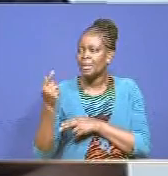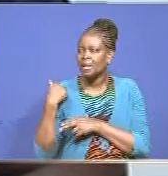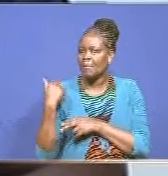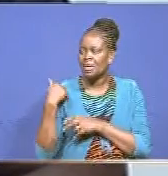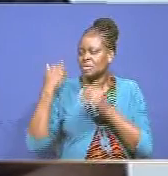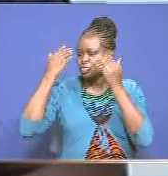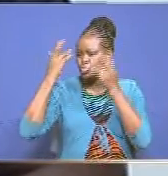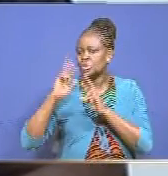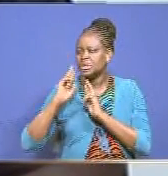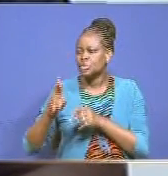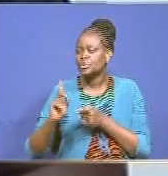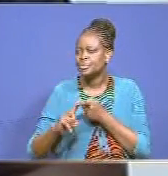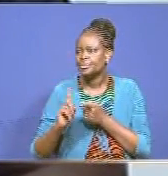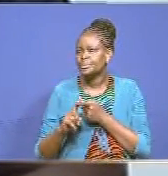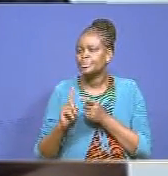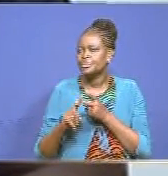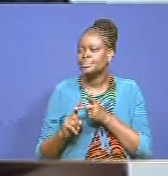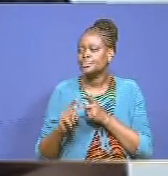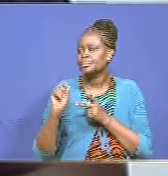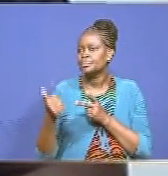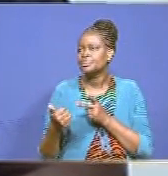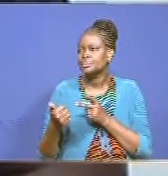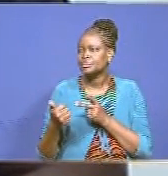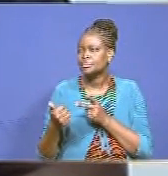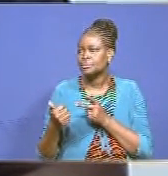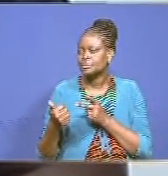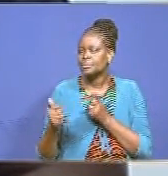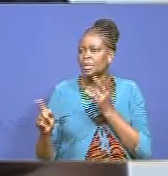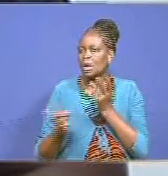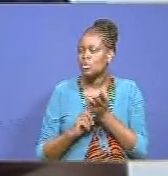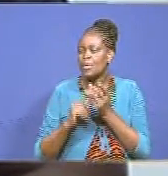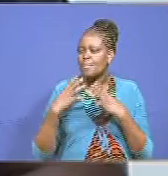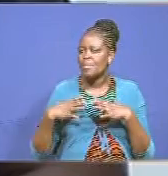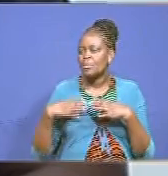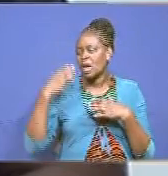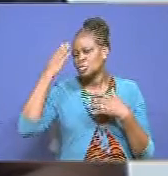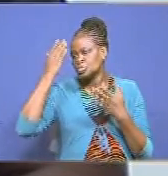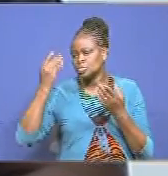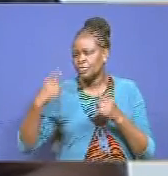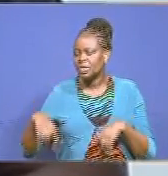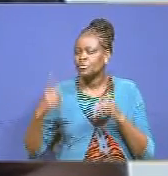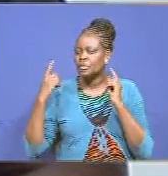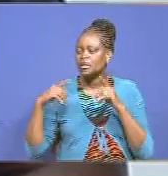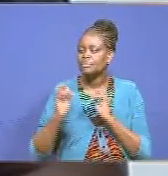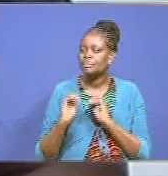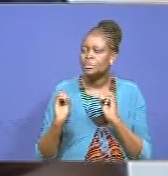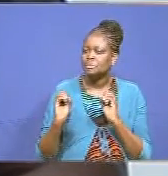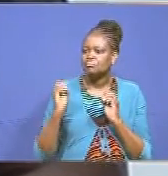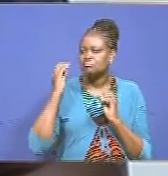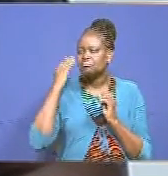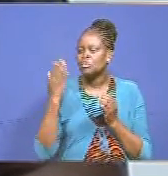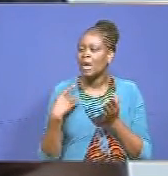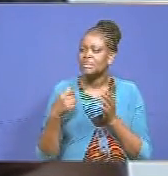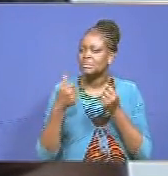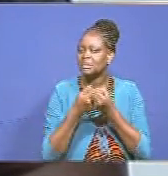the results. Yeah, we've just had a census, of which I don't know whether it's really successful or not successful, because there were hinges